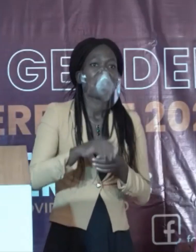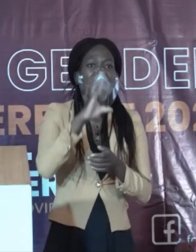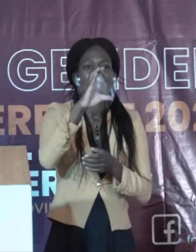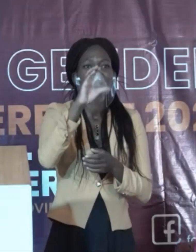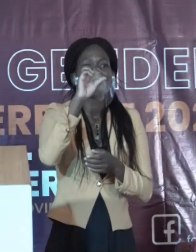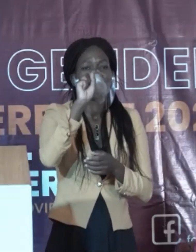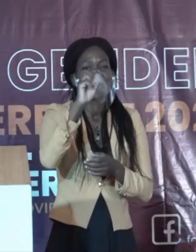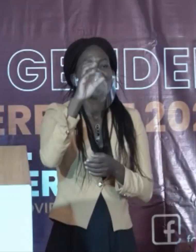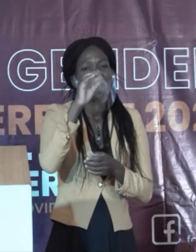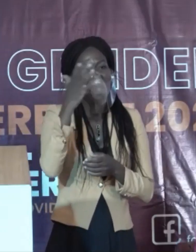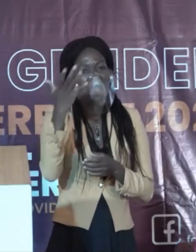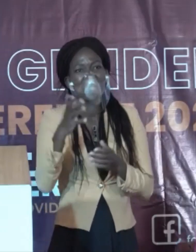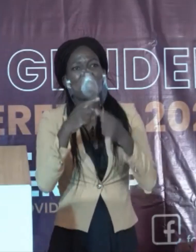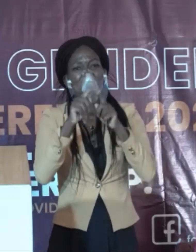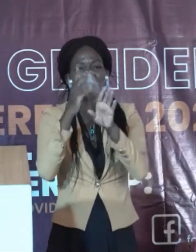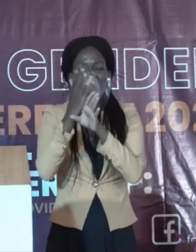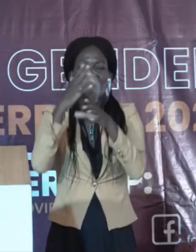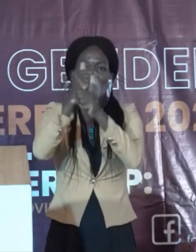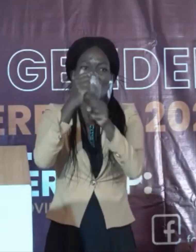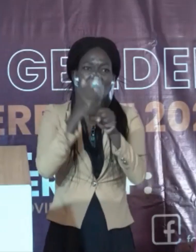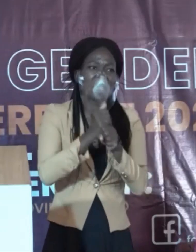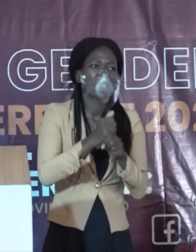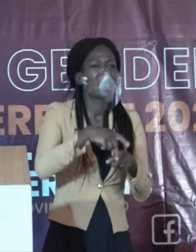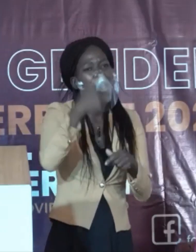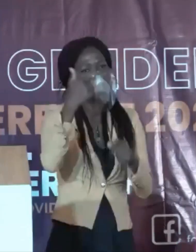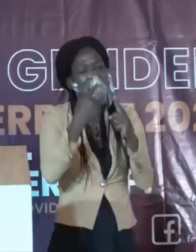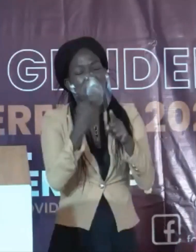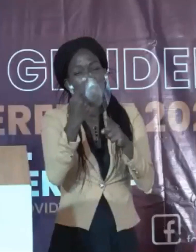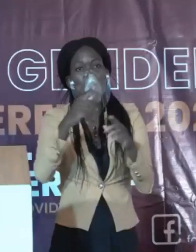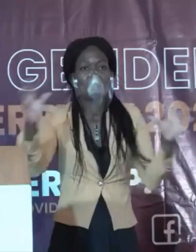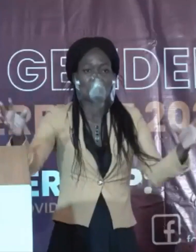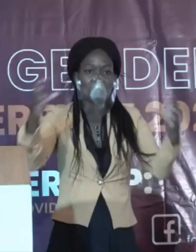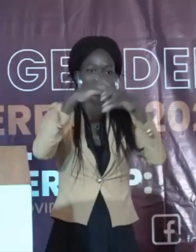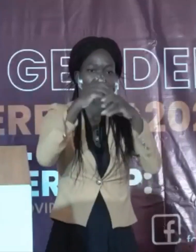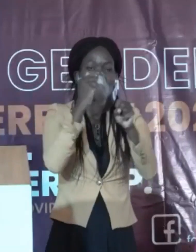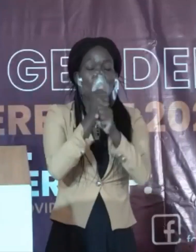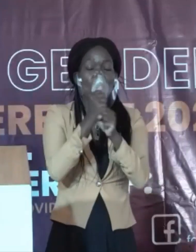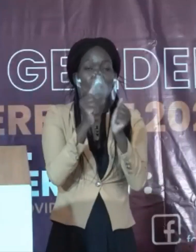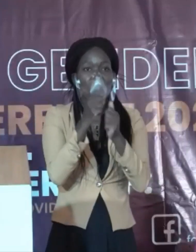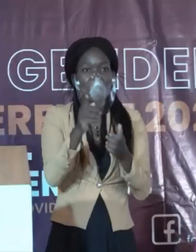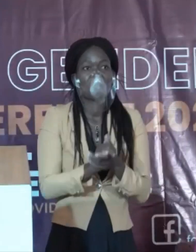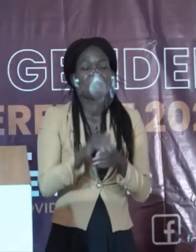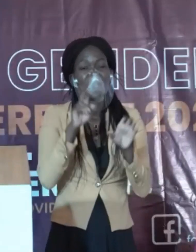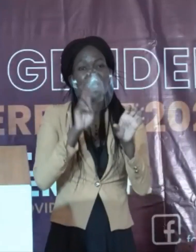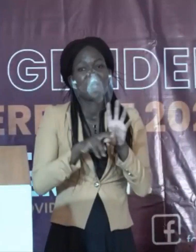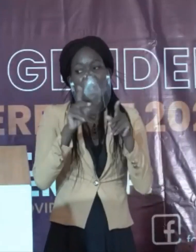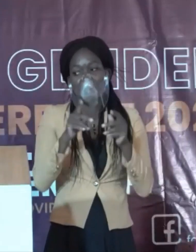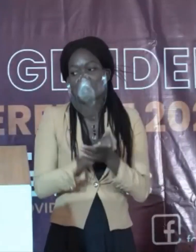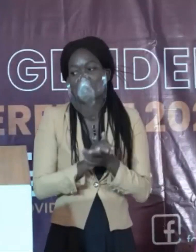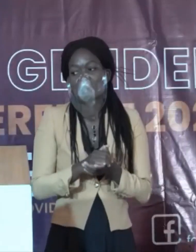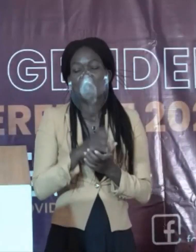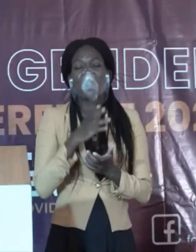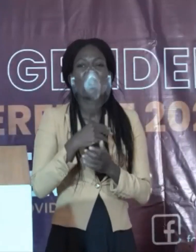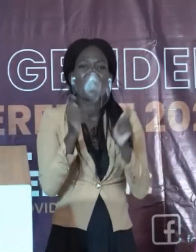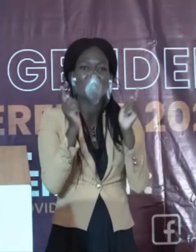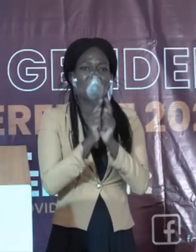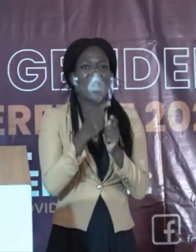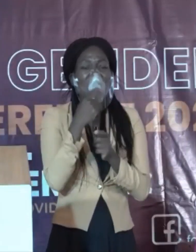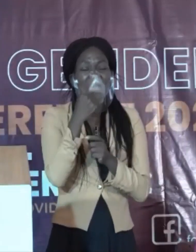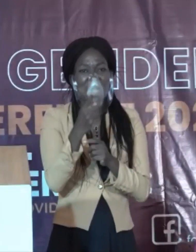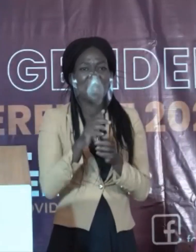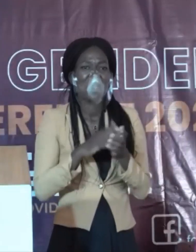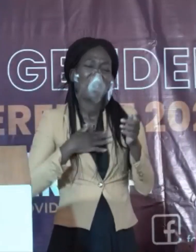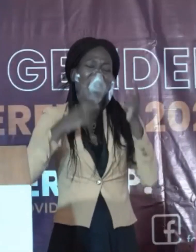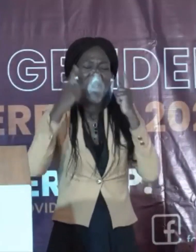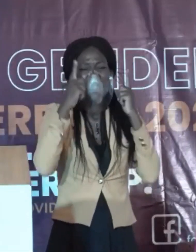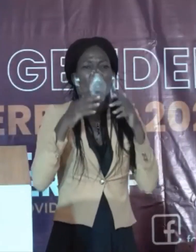regional institutions, and other stakeholders. Chairperson, let me briefly give you some of my thoughts on women